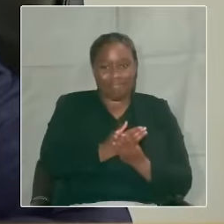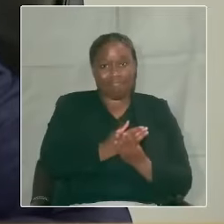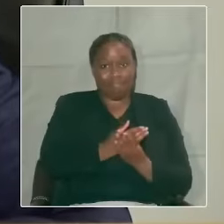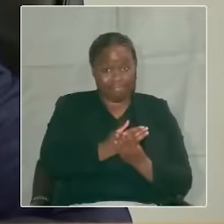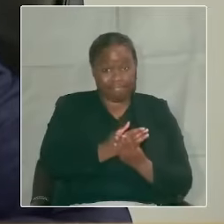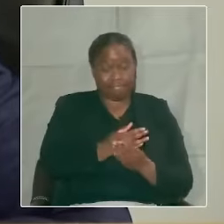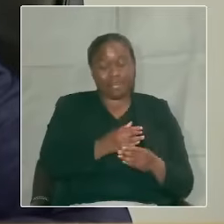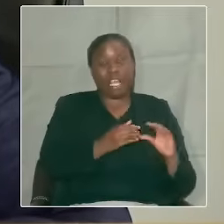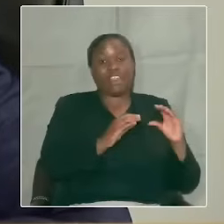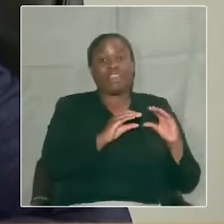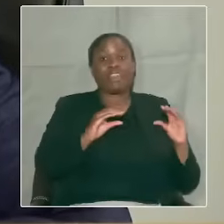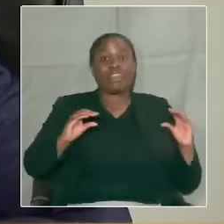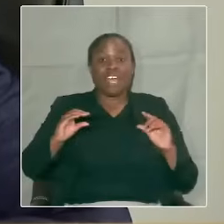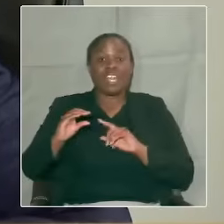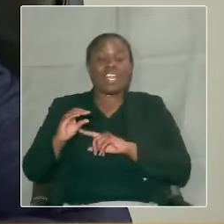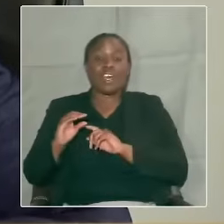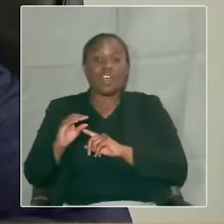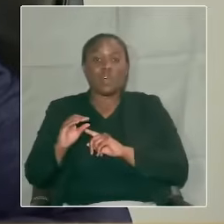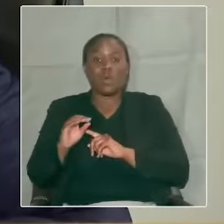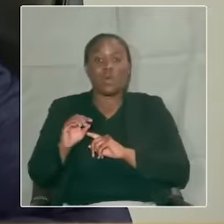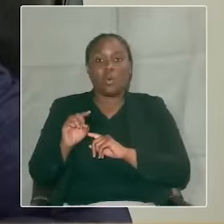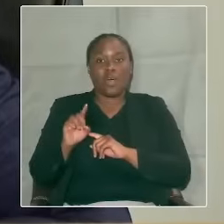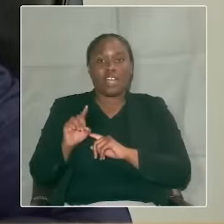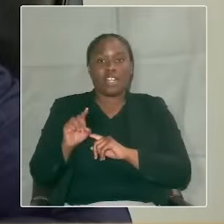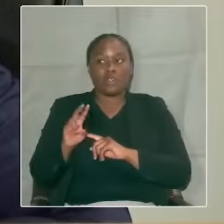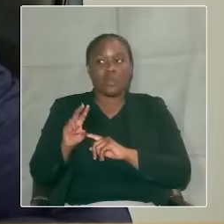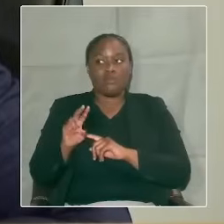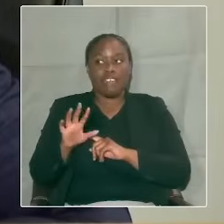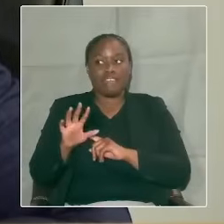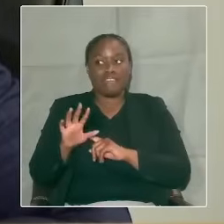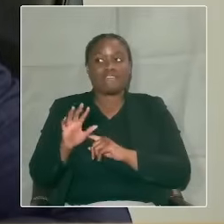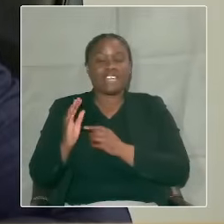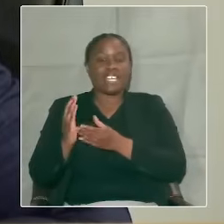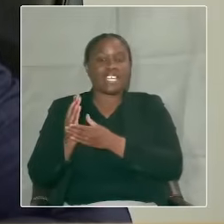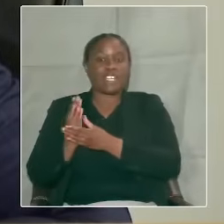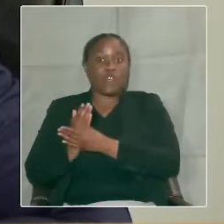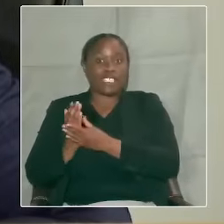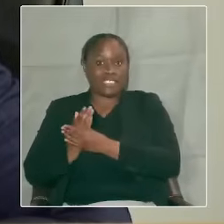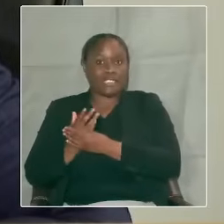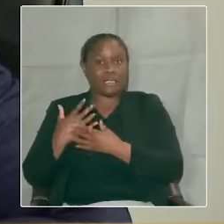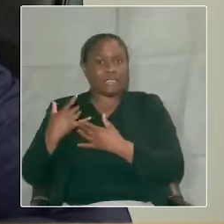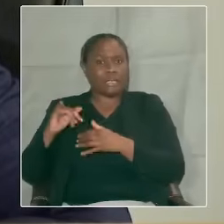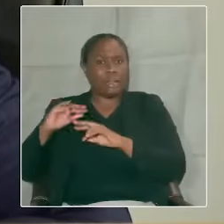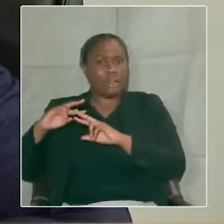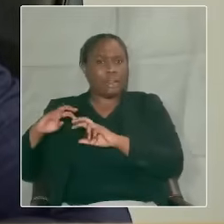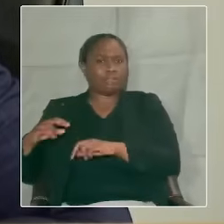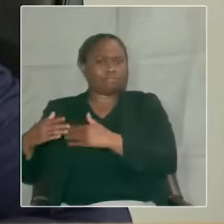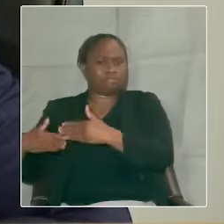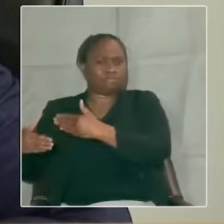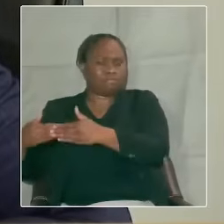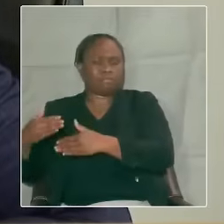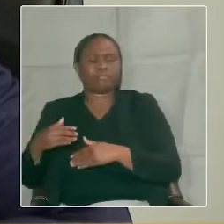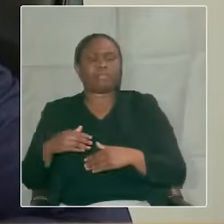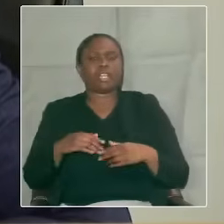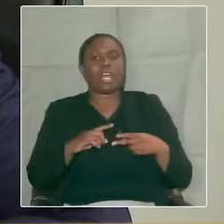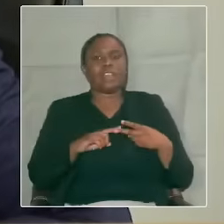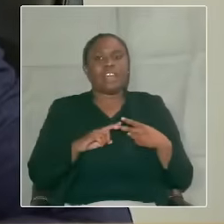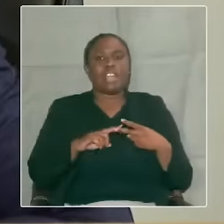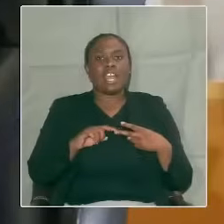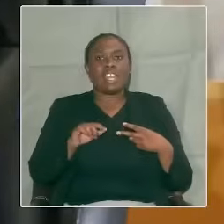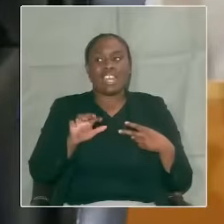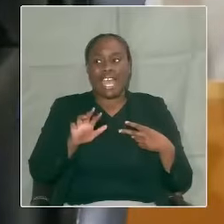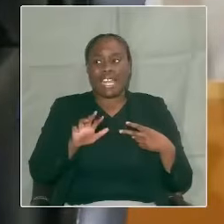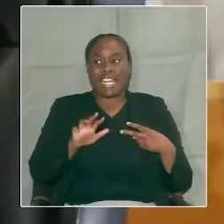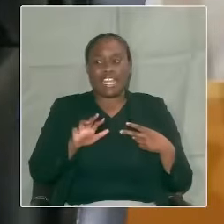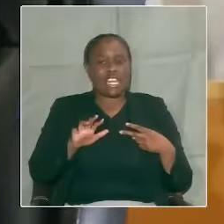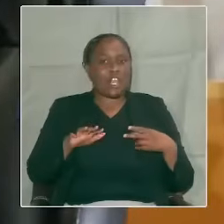125 of these dockets are still under investigation. 9 were unfounded. Unfounded means that you can